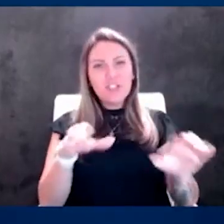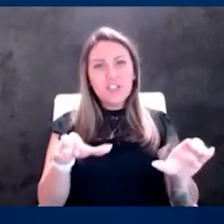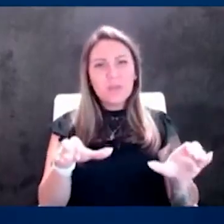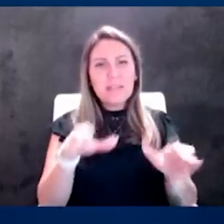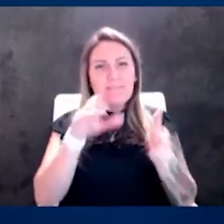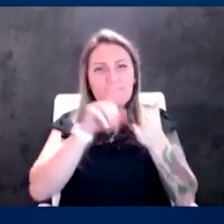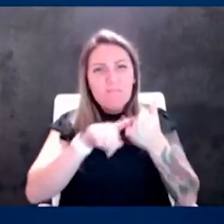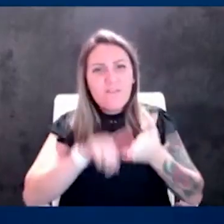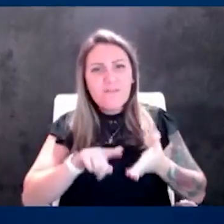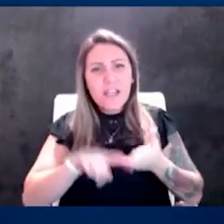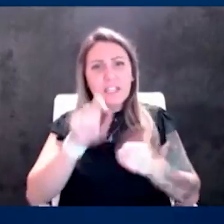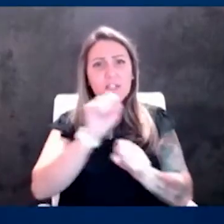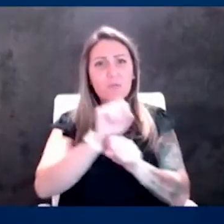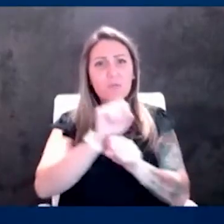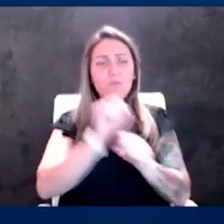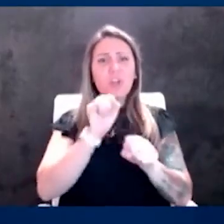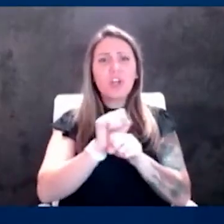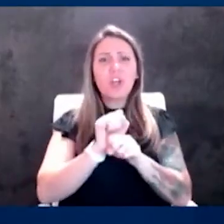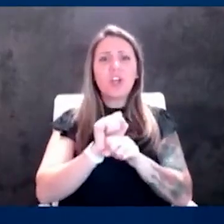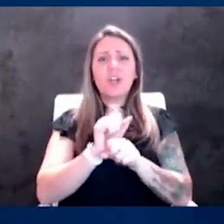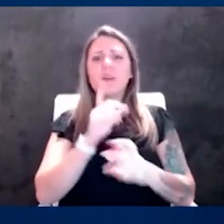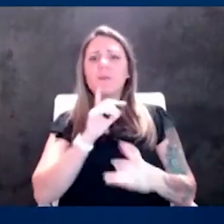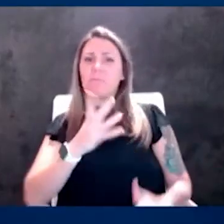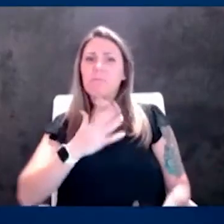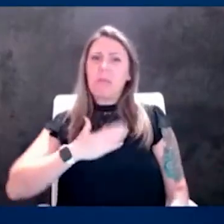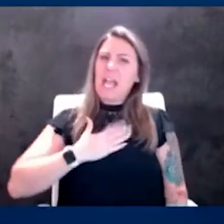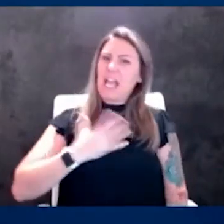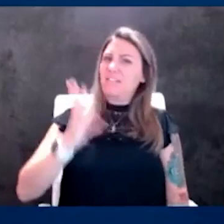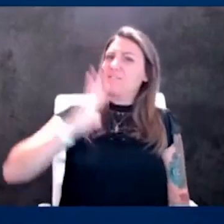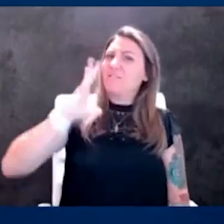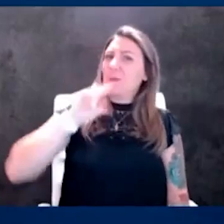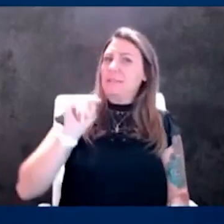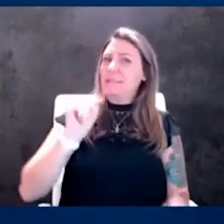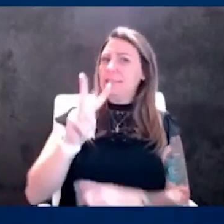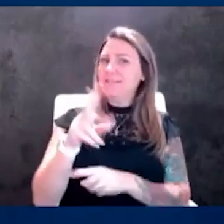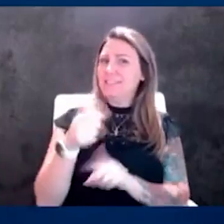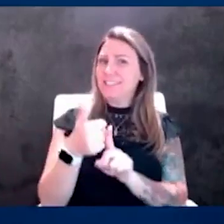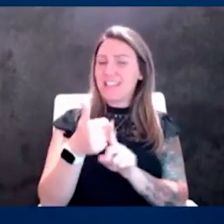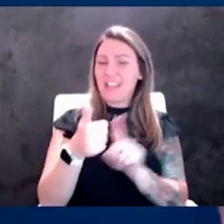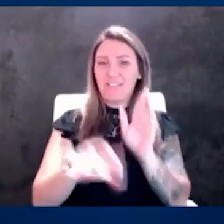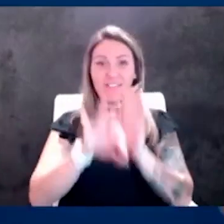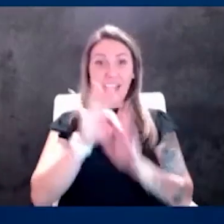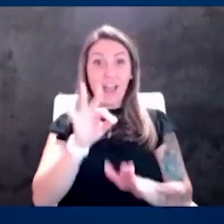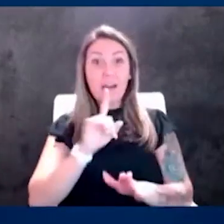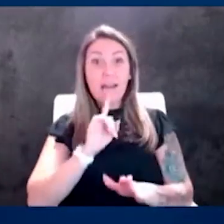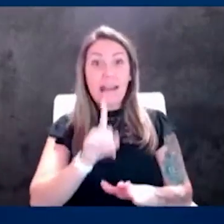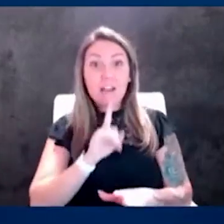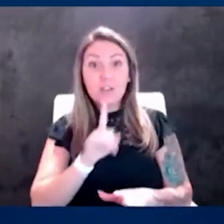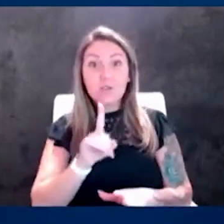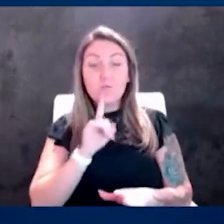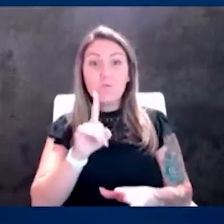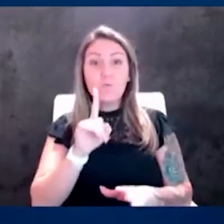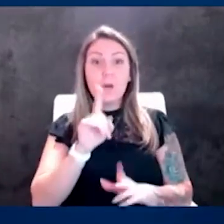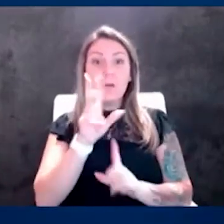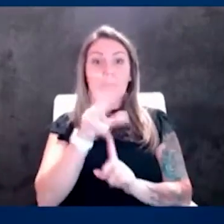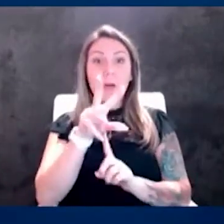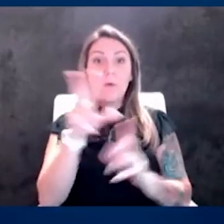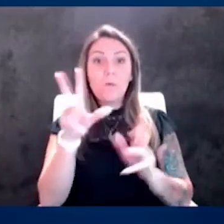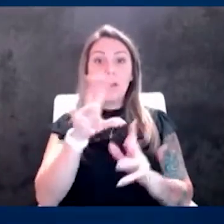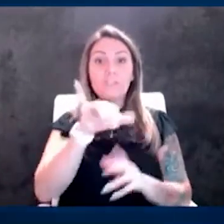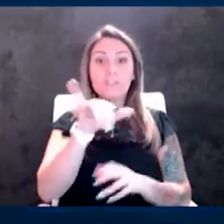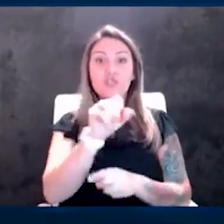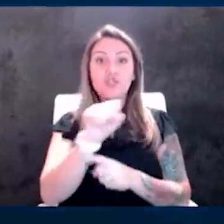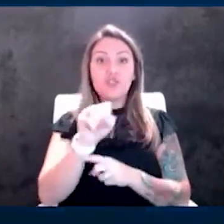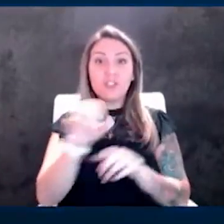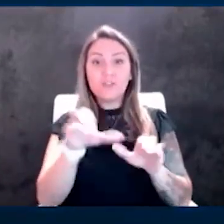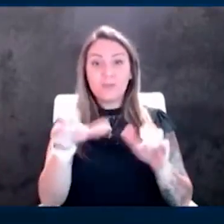work, channeling my former TV self. I found some actual footage of what Jess is doing right now to prepare for Thanksgiving.